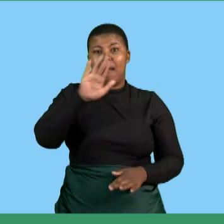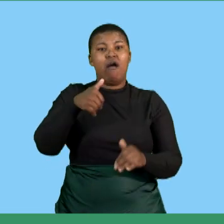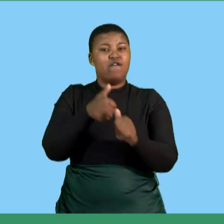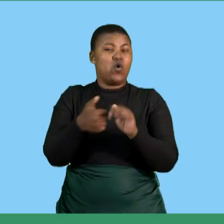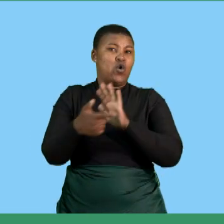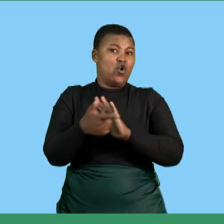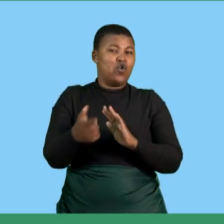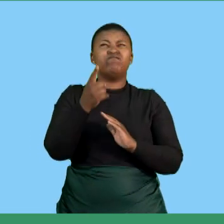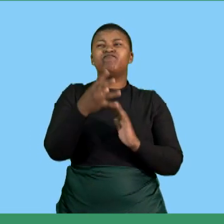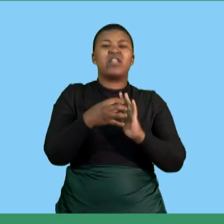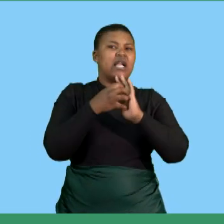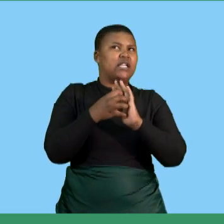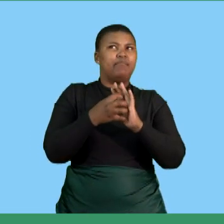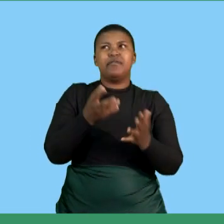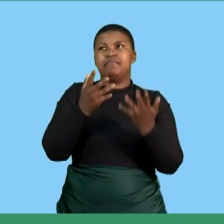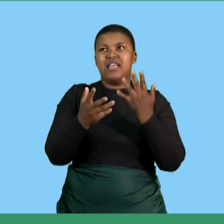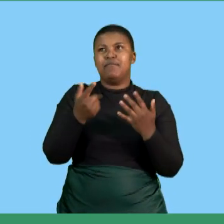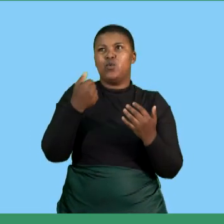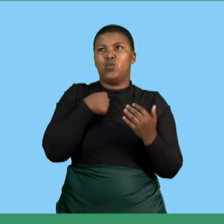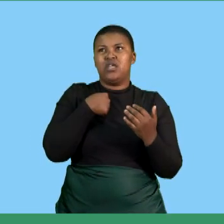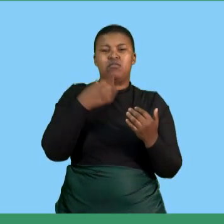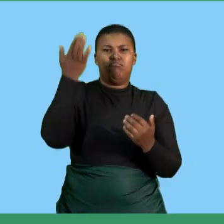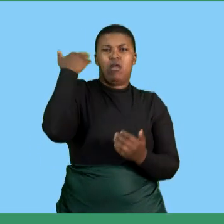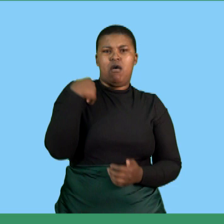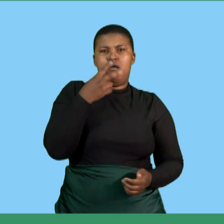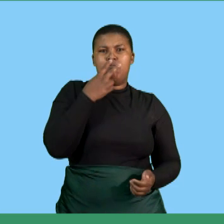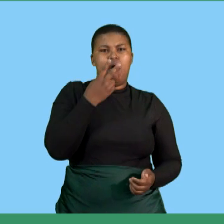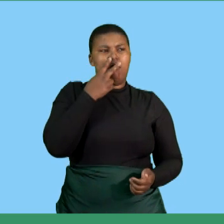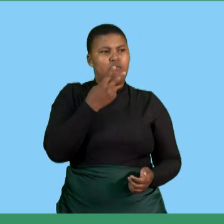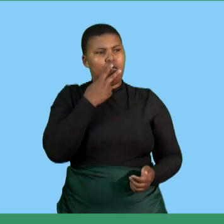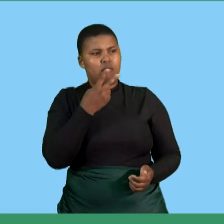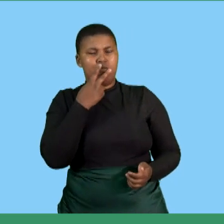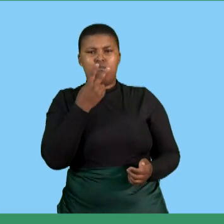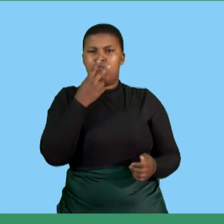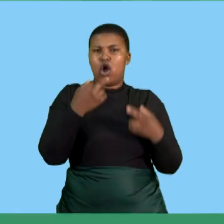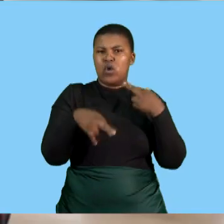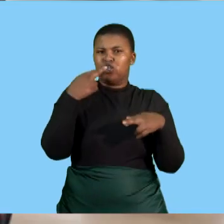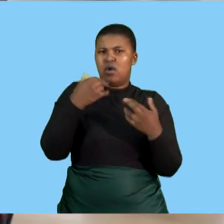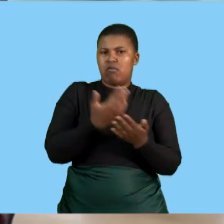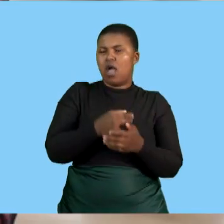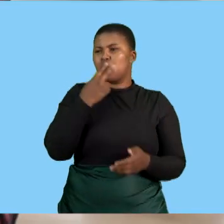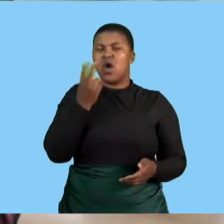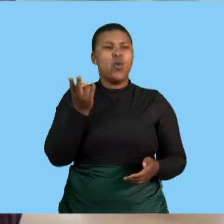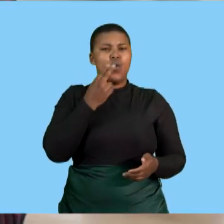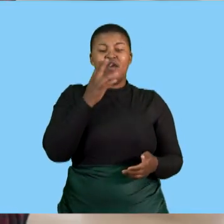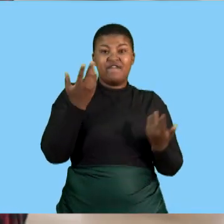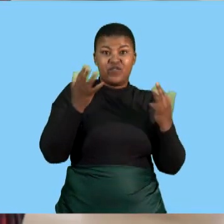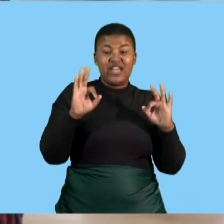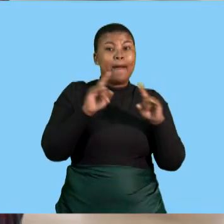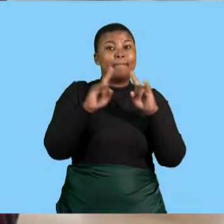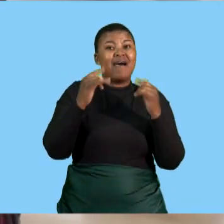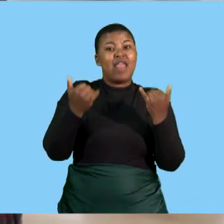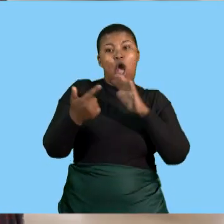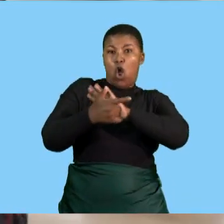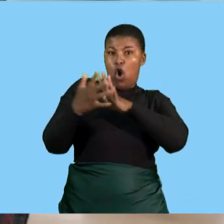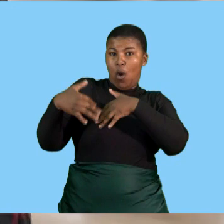business. For example, we used to be able to smoke in restaurants. Now, because of laws made